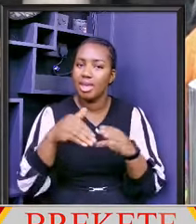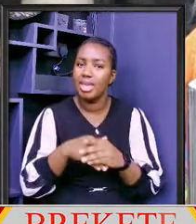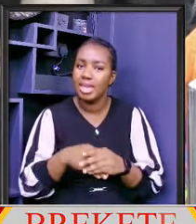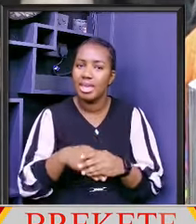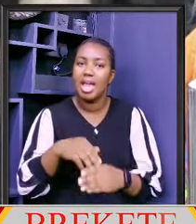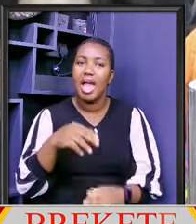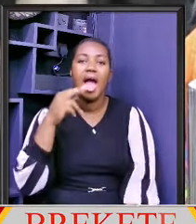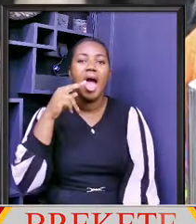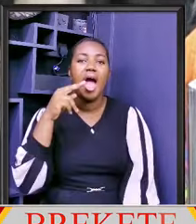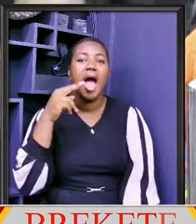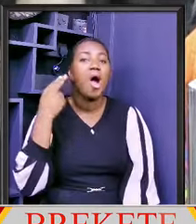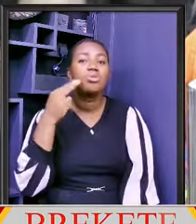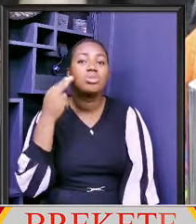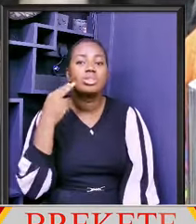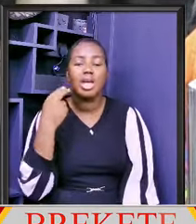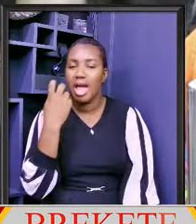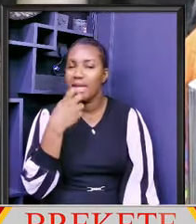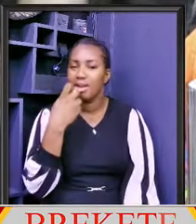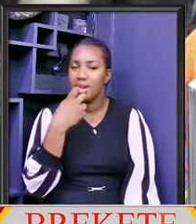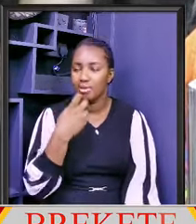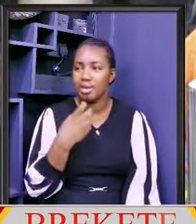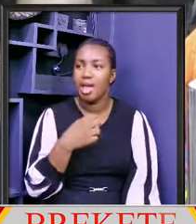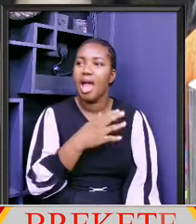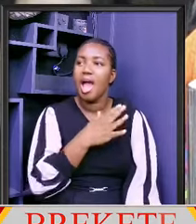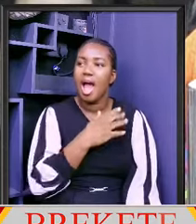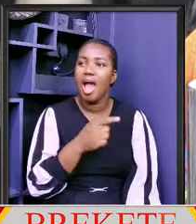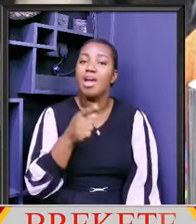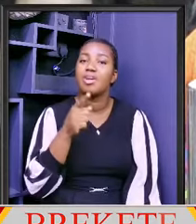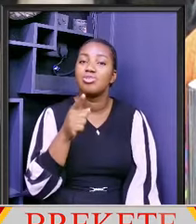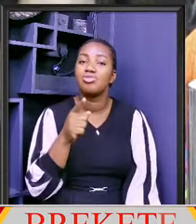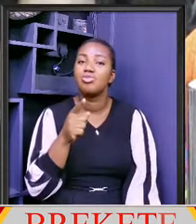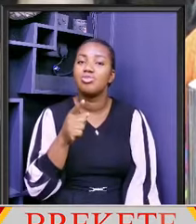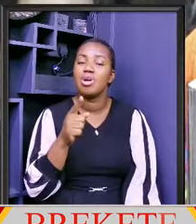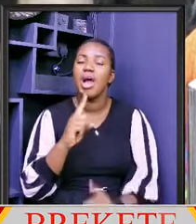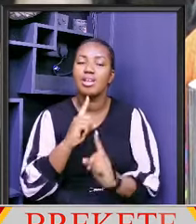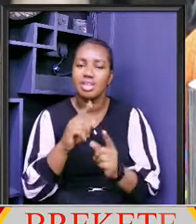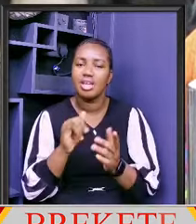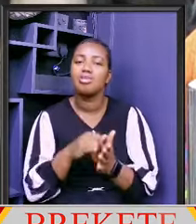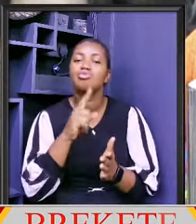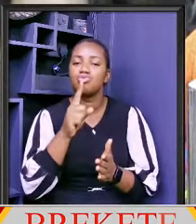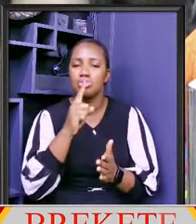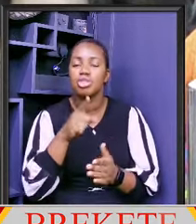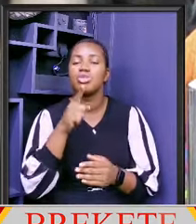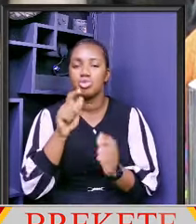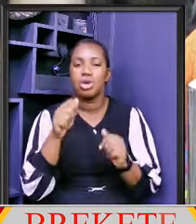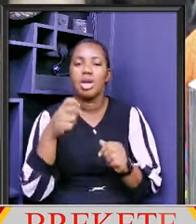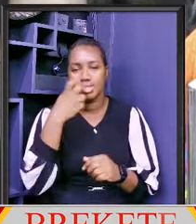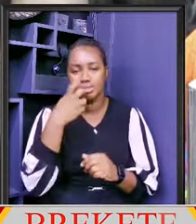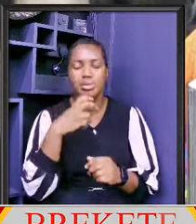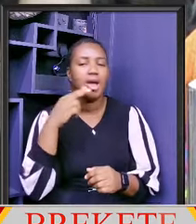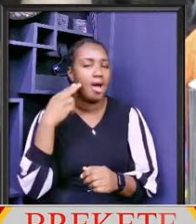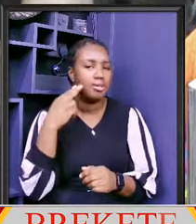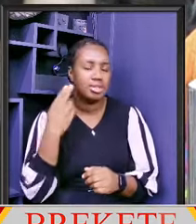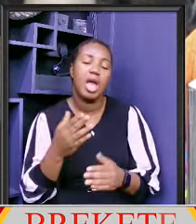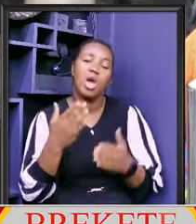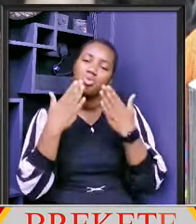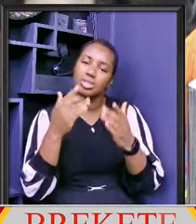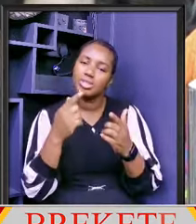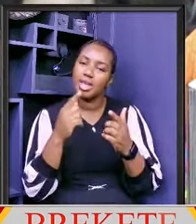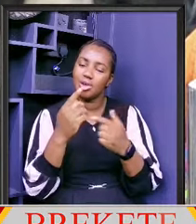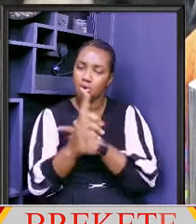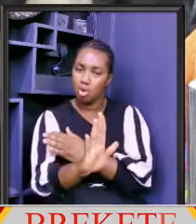did. He said, oh, really? You are signing Kesen, as you said. Mm. So we thank God. Like I said, my coming